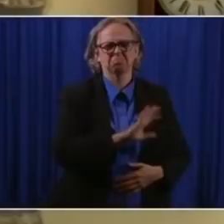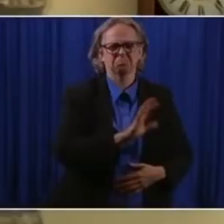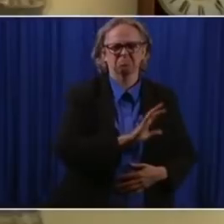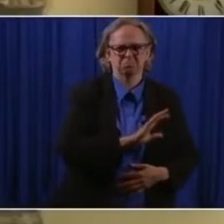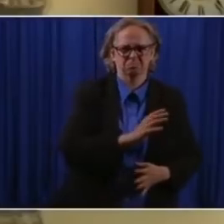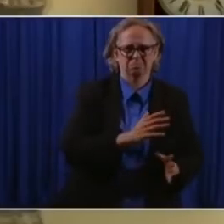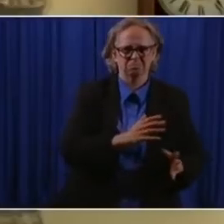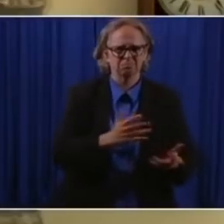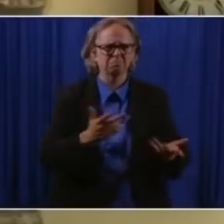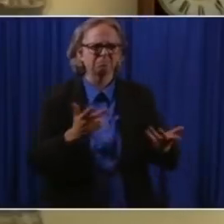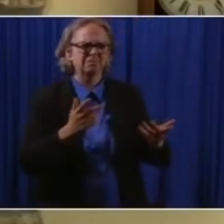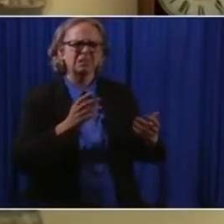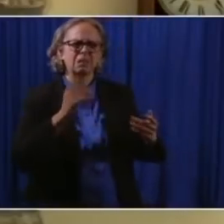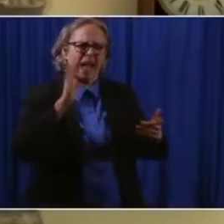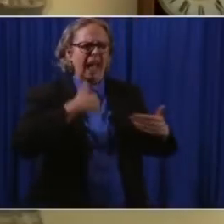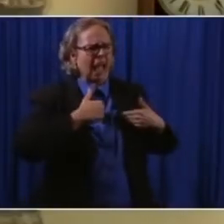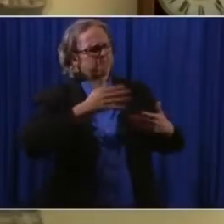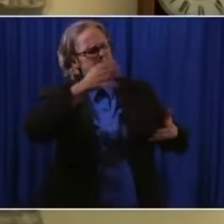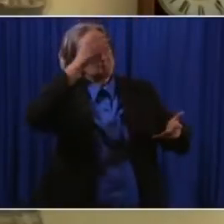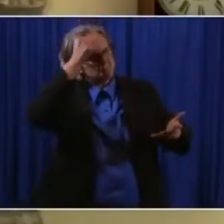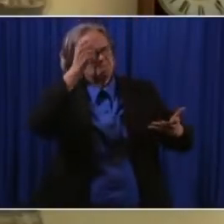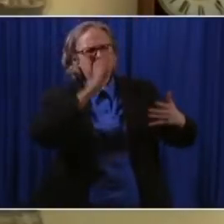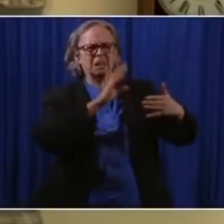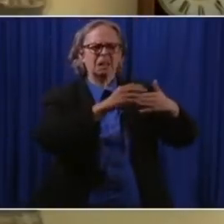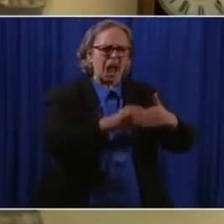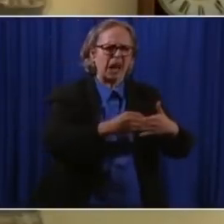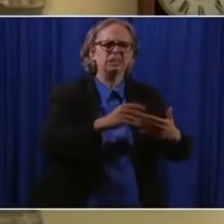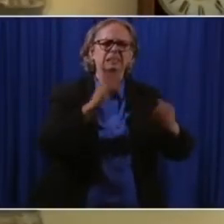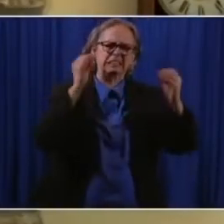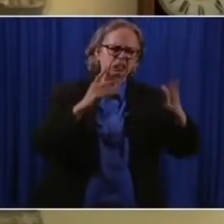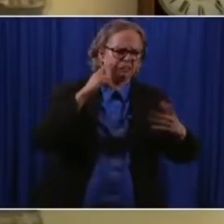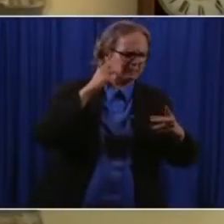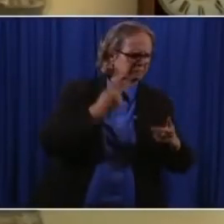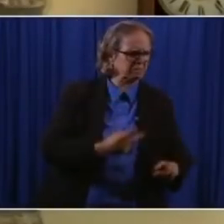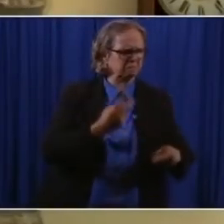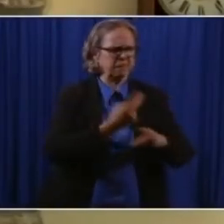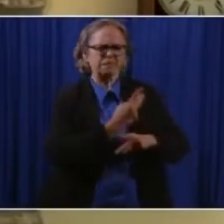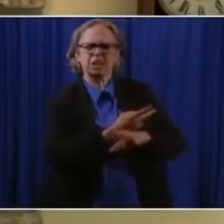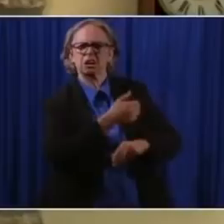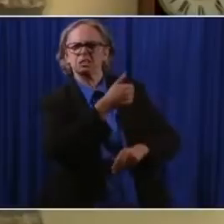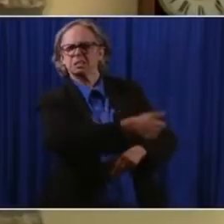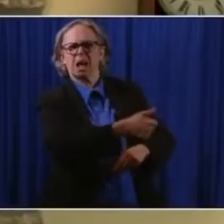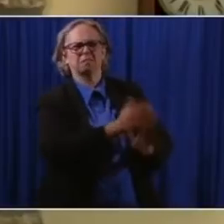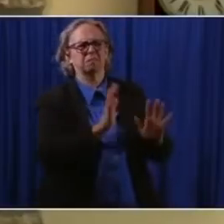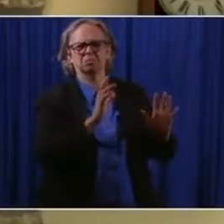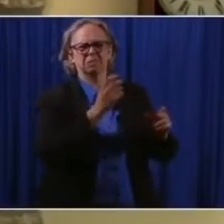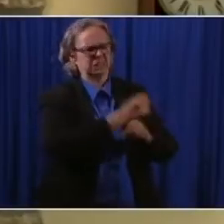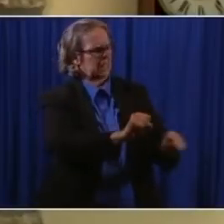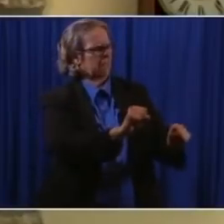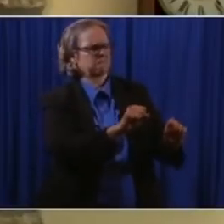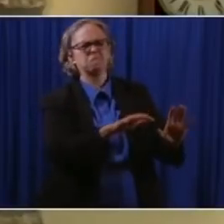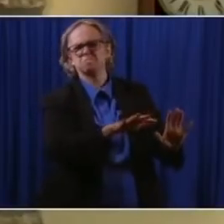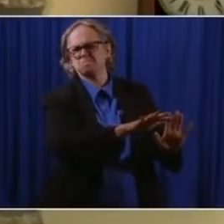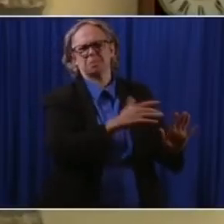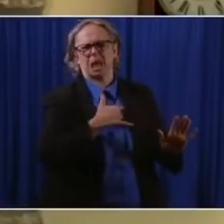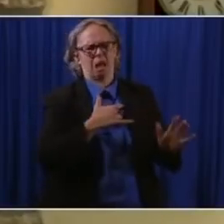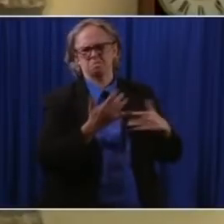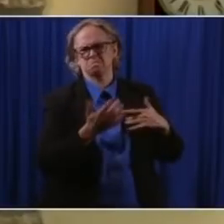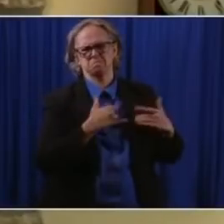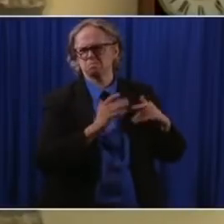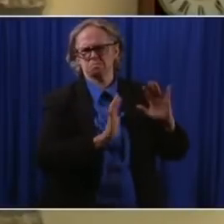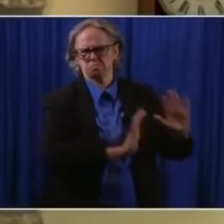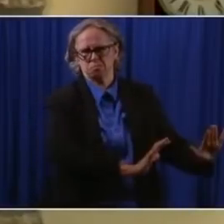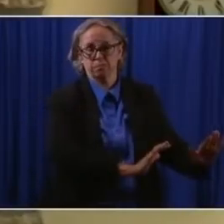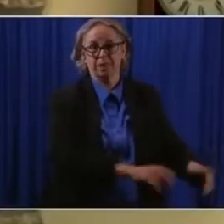guidance there. Teachers will certainly do a good job in regard to